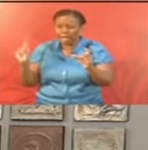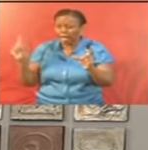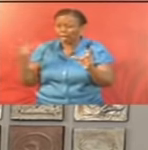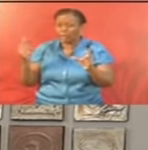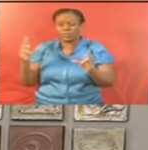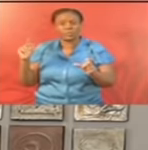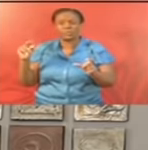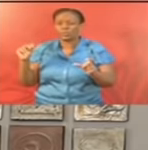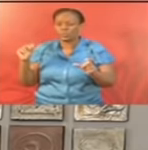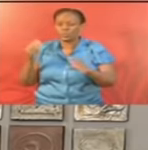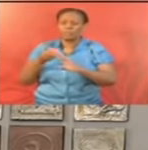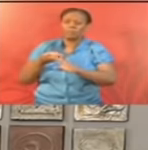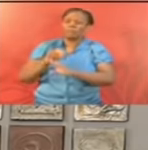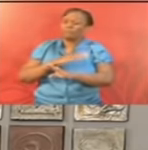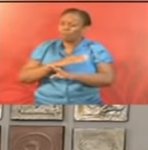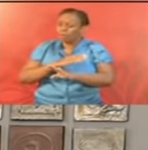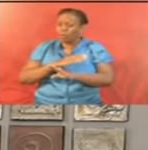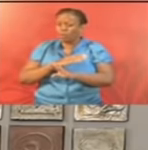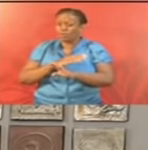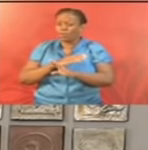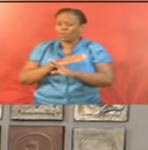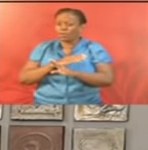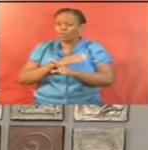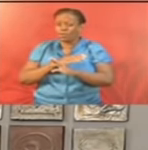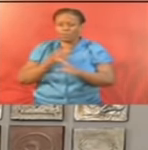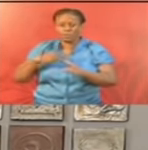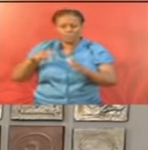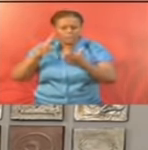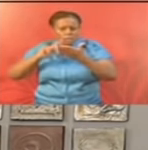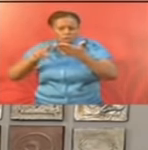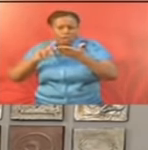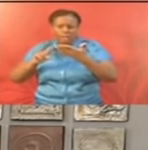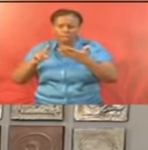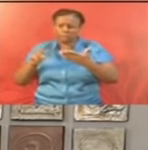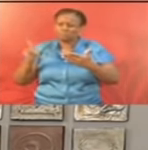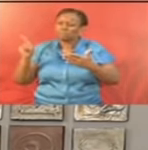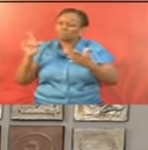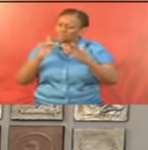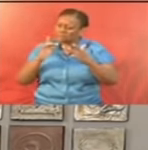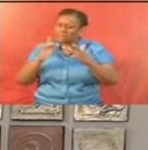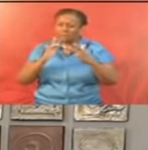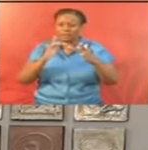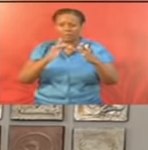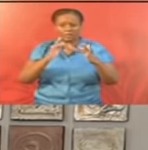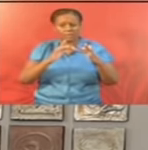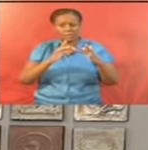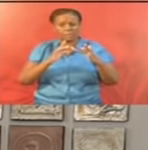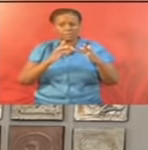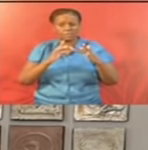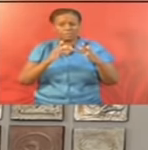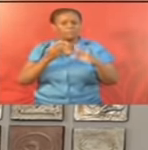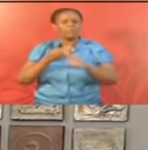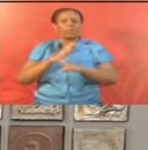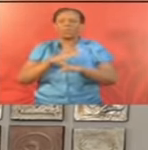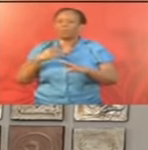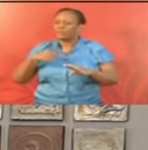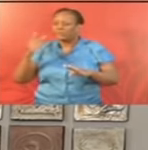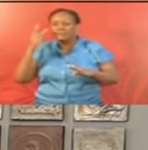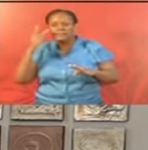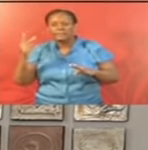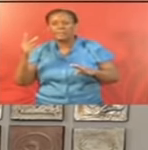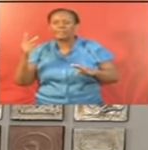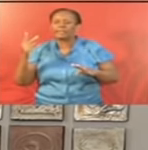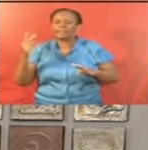the contact tracing activities that would have been done. We did find other people in the households being ill even when they weren't isolated and required